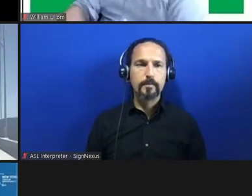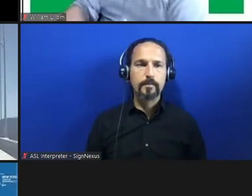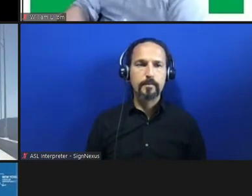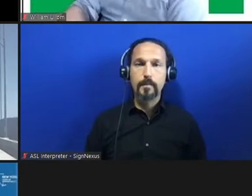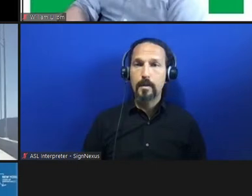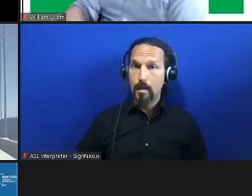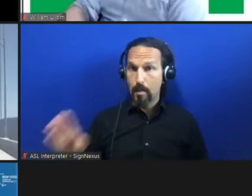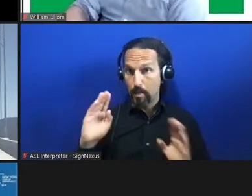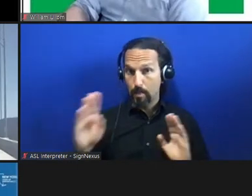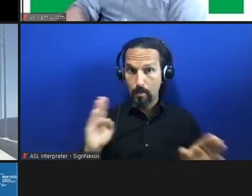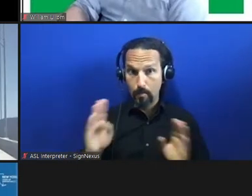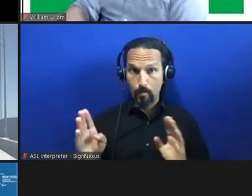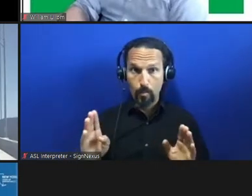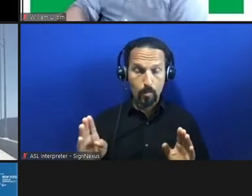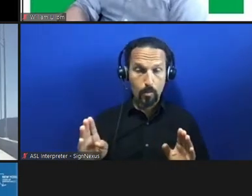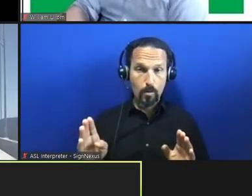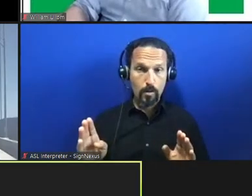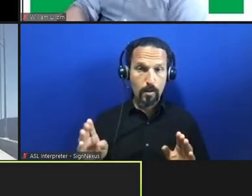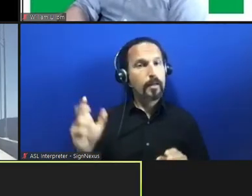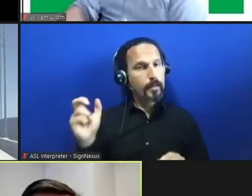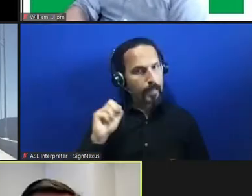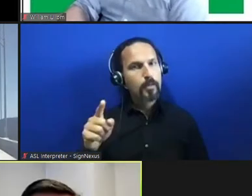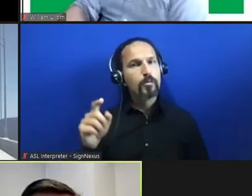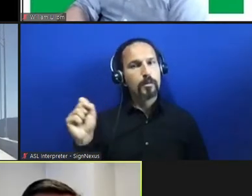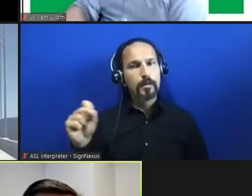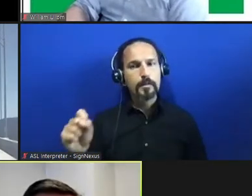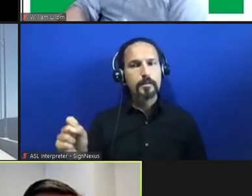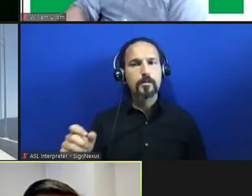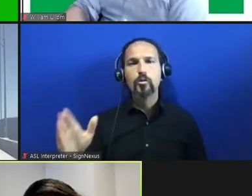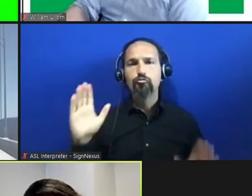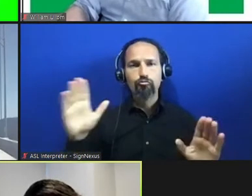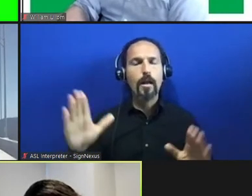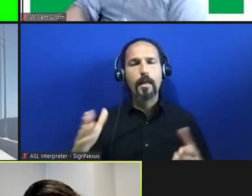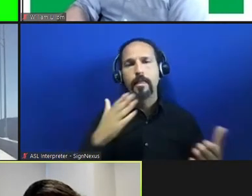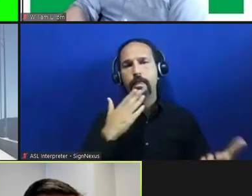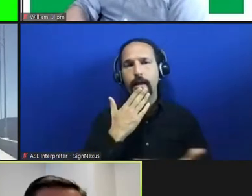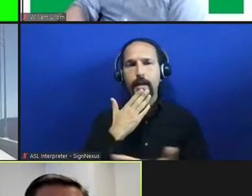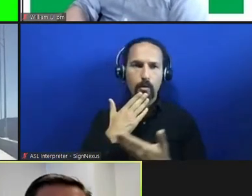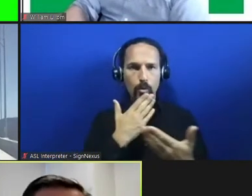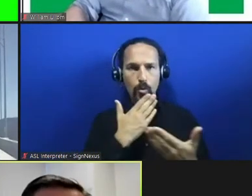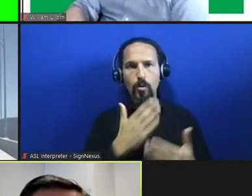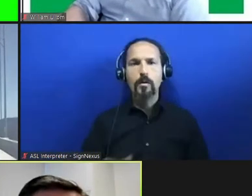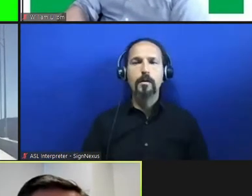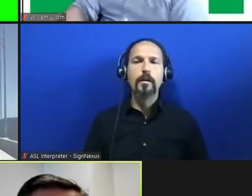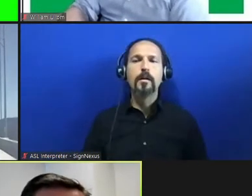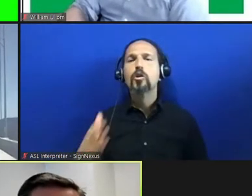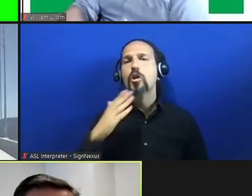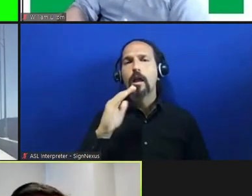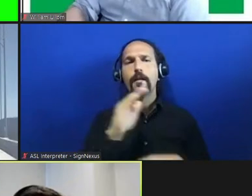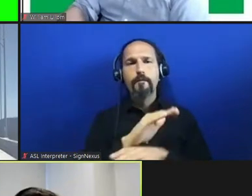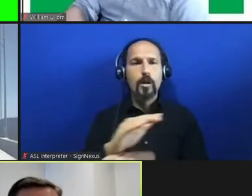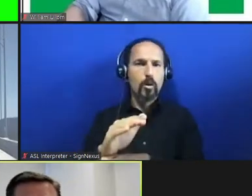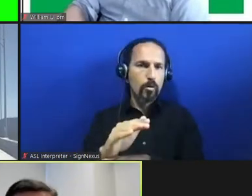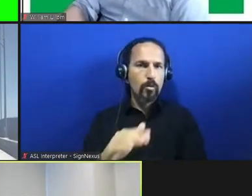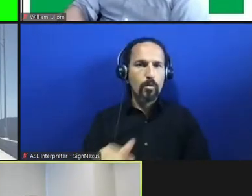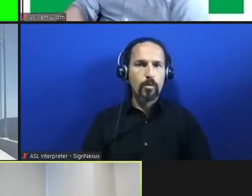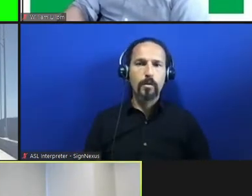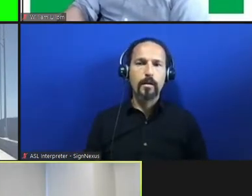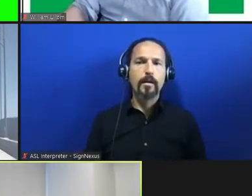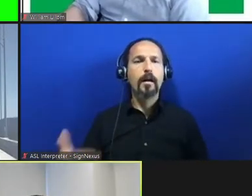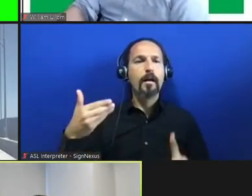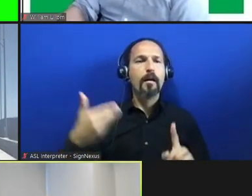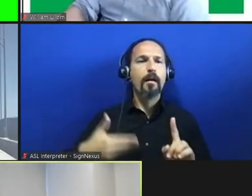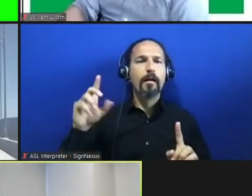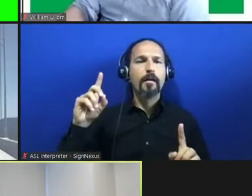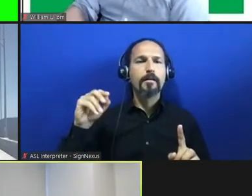hello we can hear you great thank you um good afternoon everyone my name is